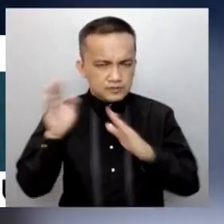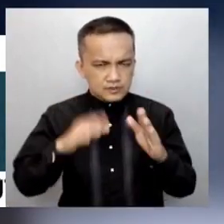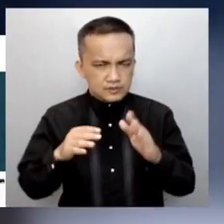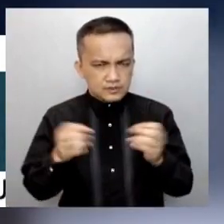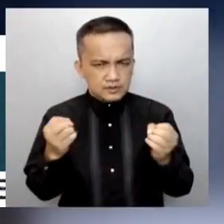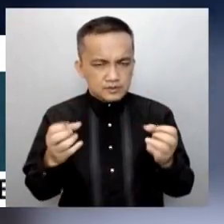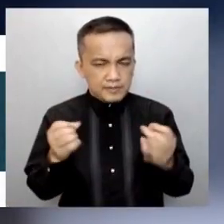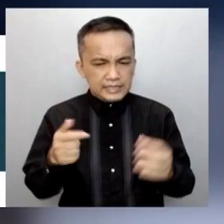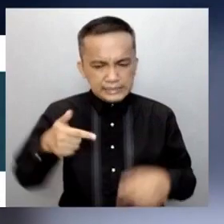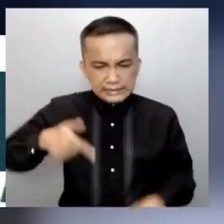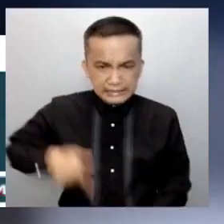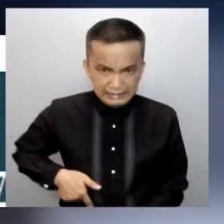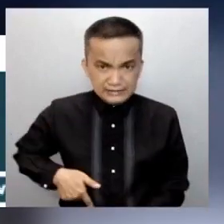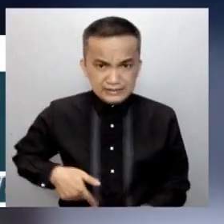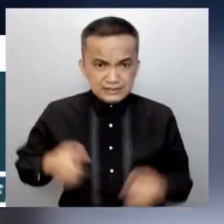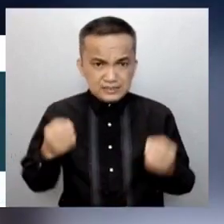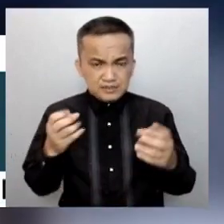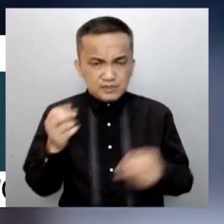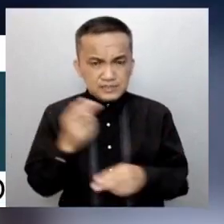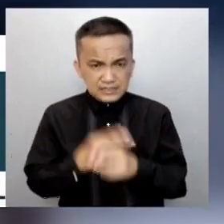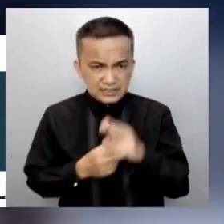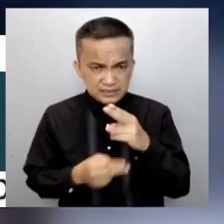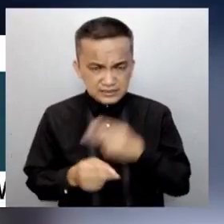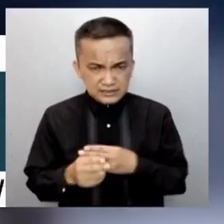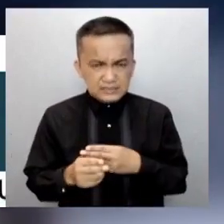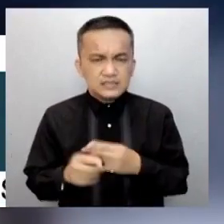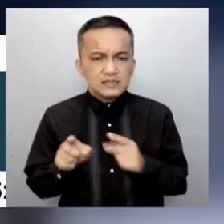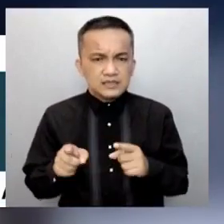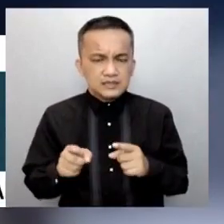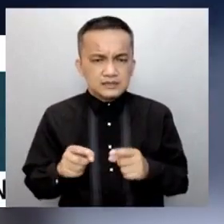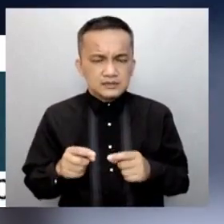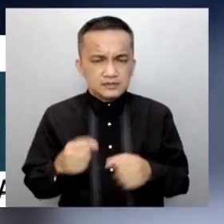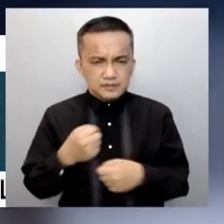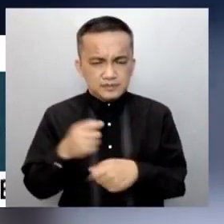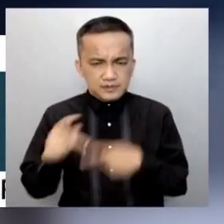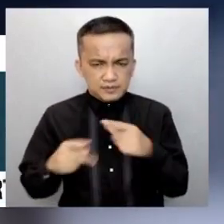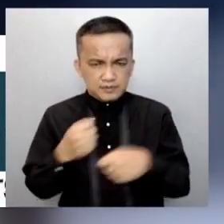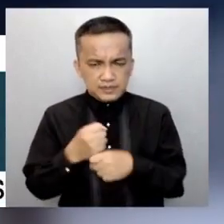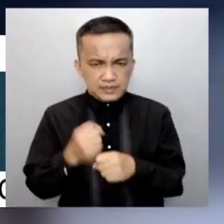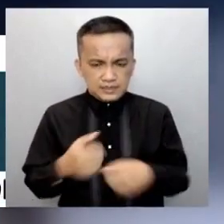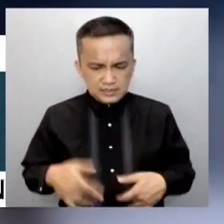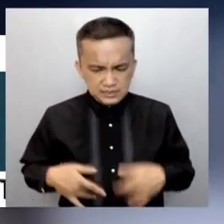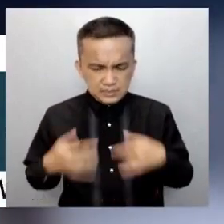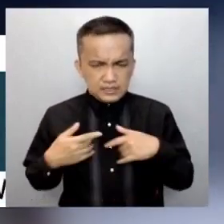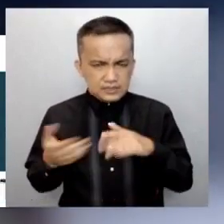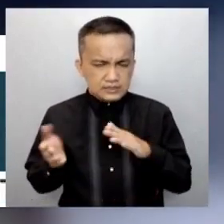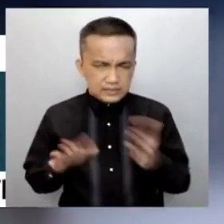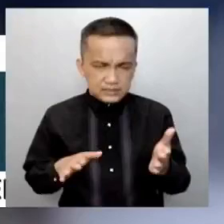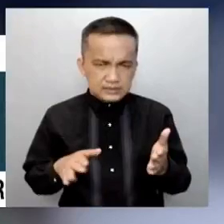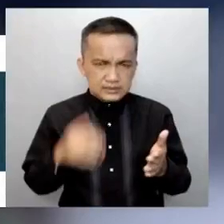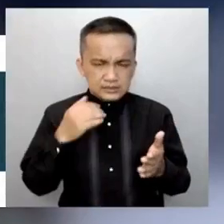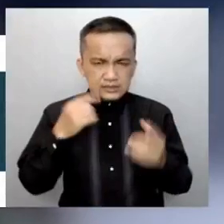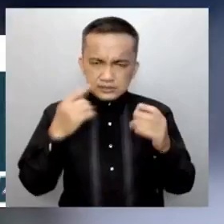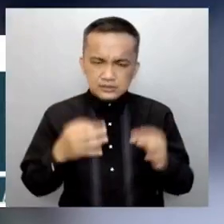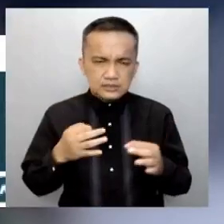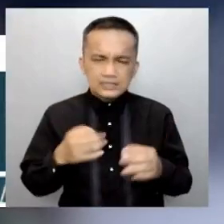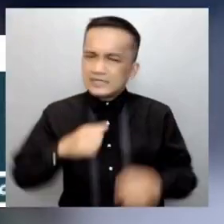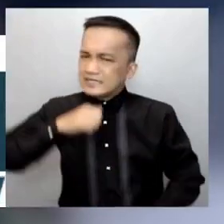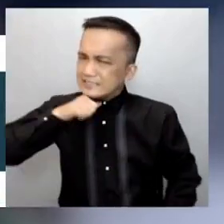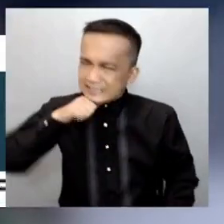guns in too many hands of people that make life and death decisions. It is not okay. Something has to